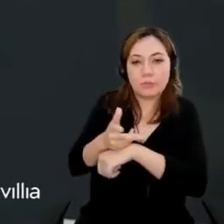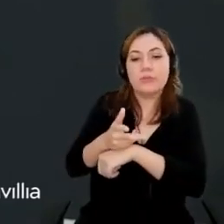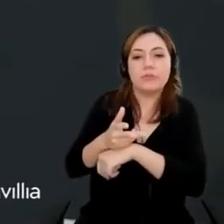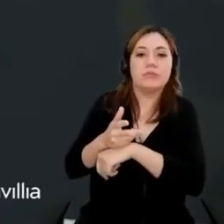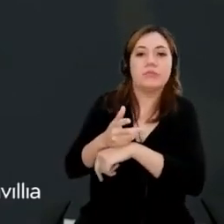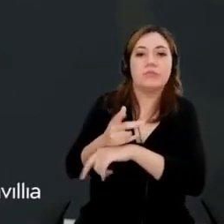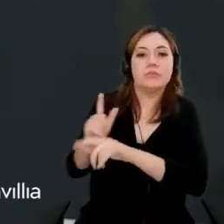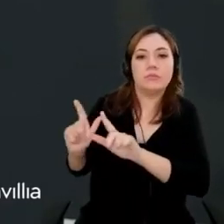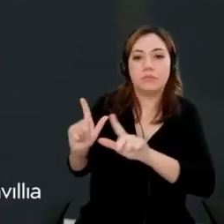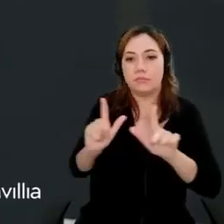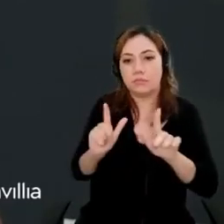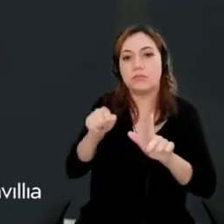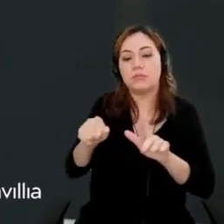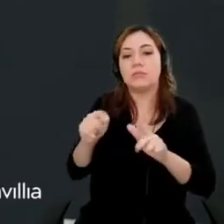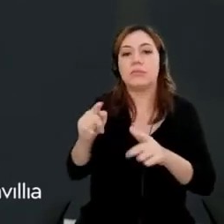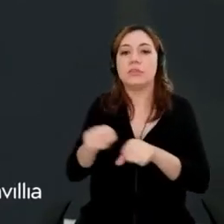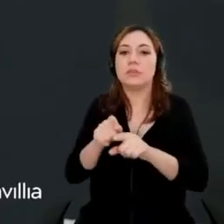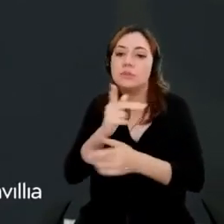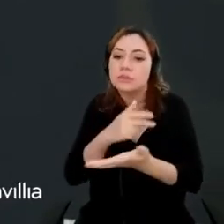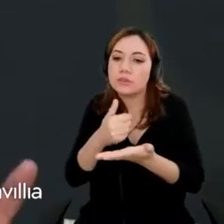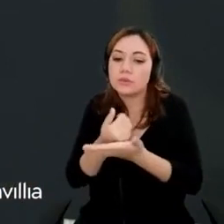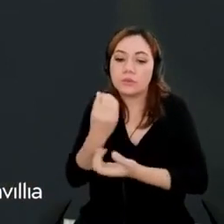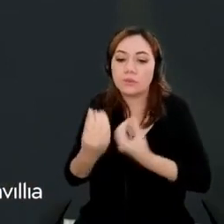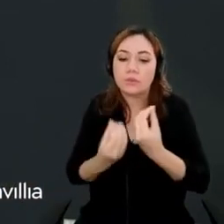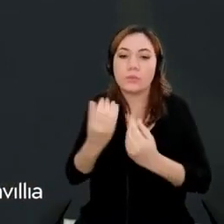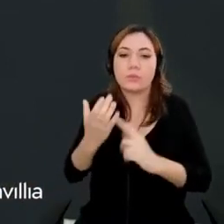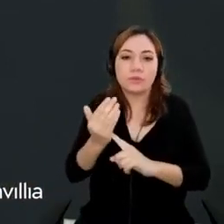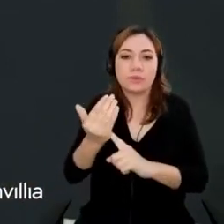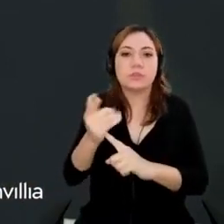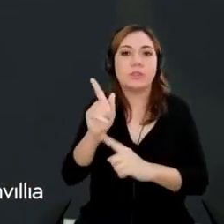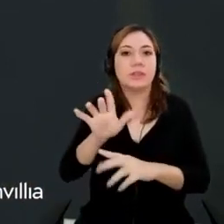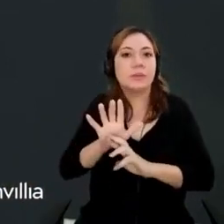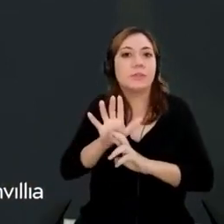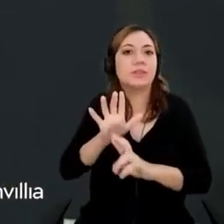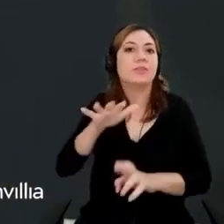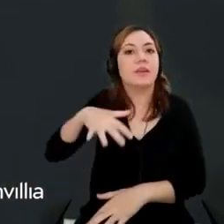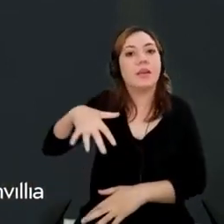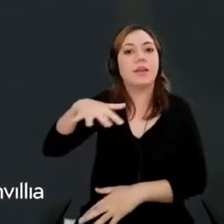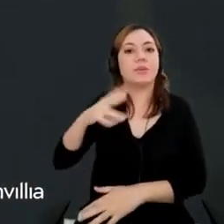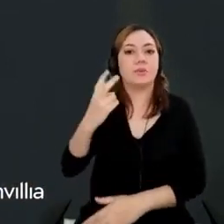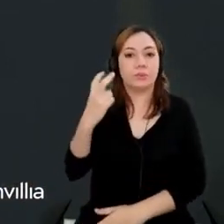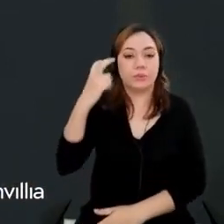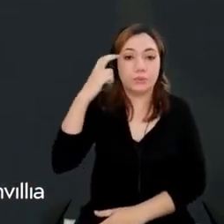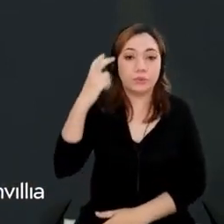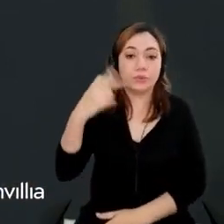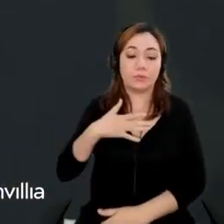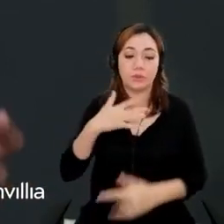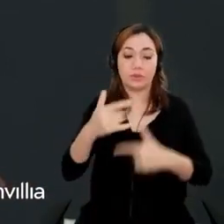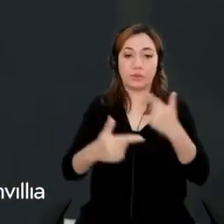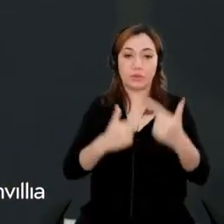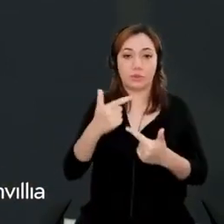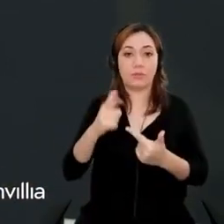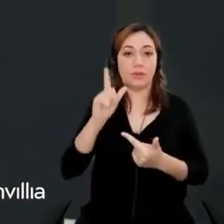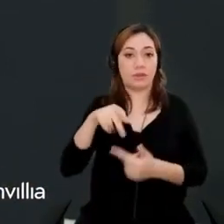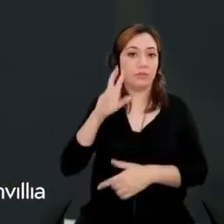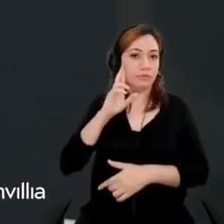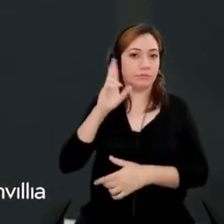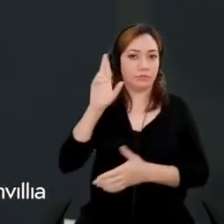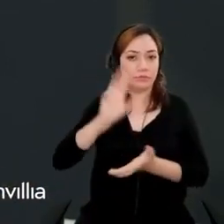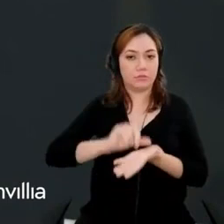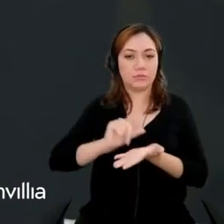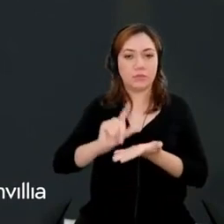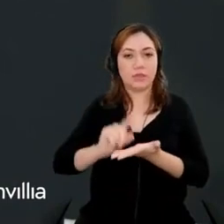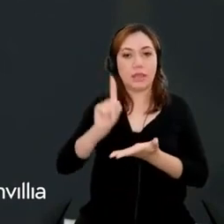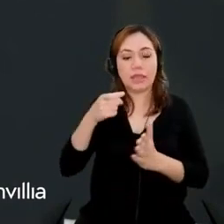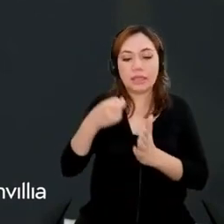how technology is represented in culture. My job as the head of digital is to try and create some of those things for